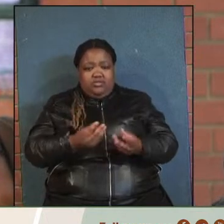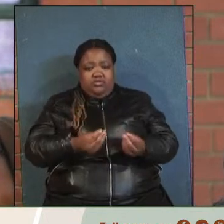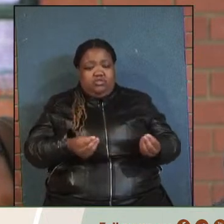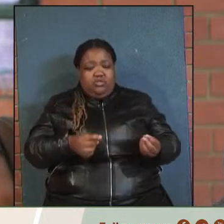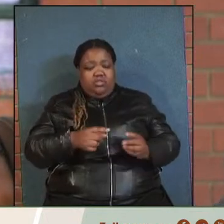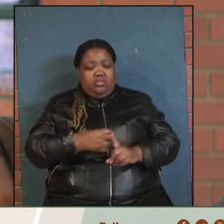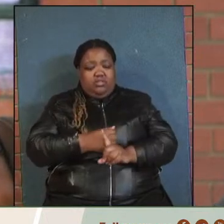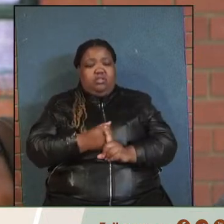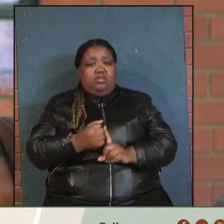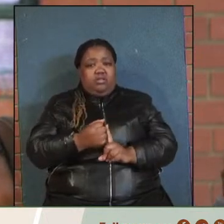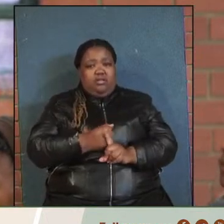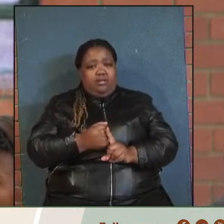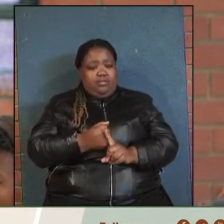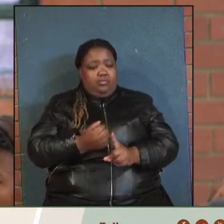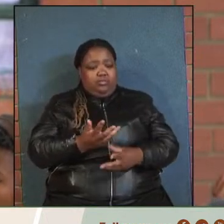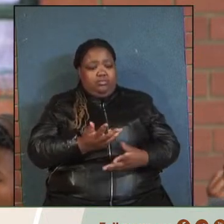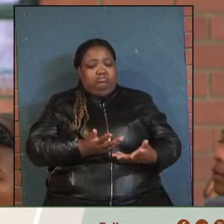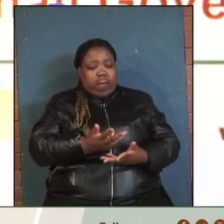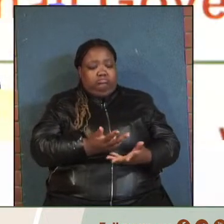Thank you very much.